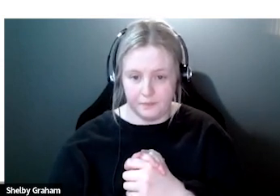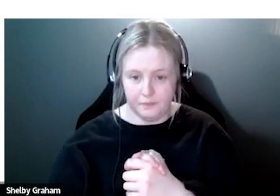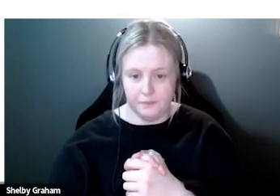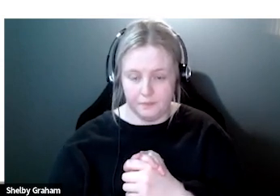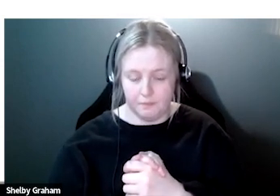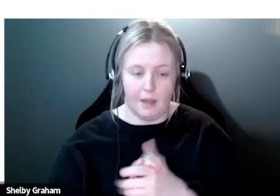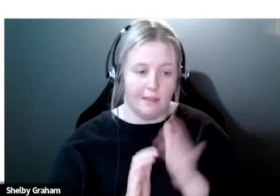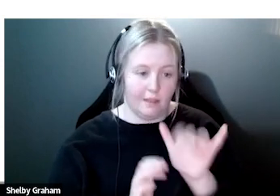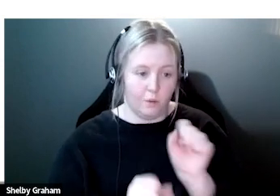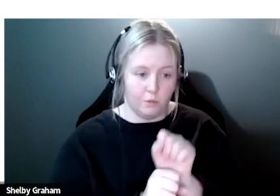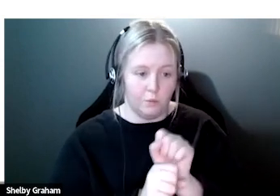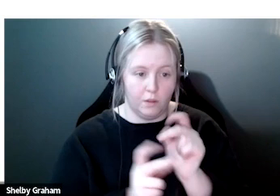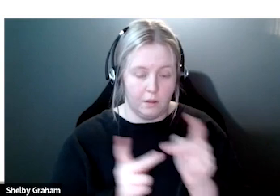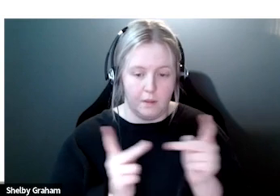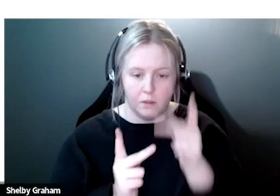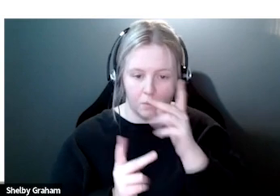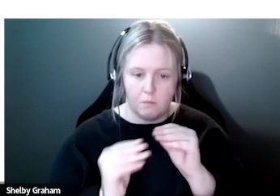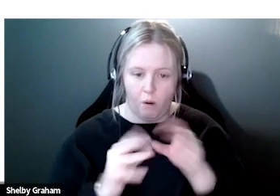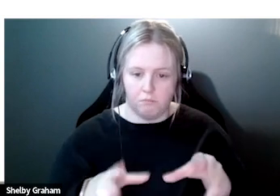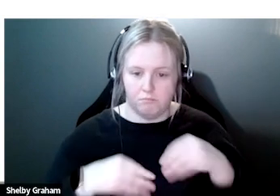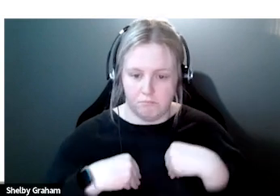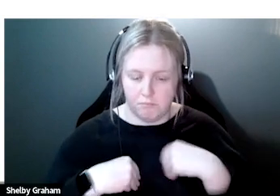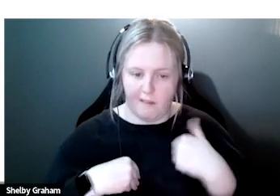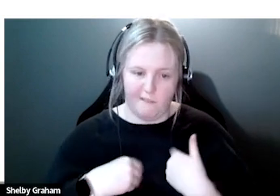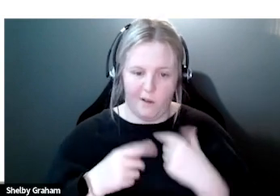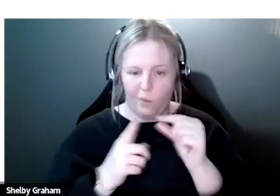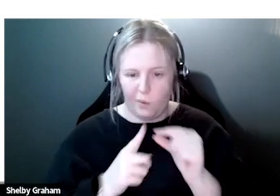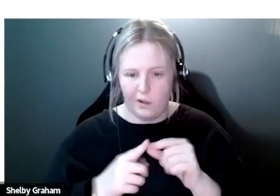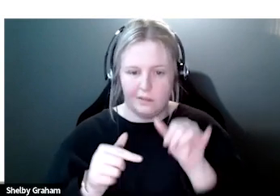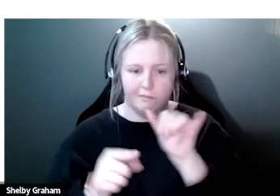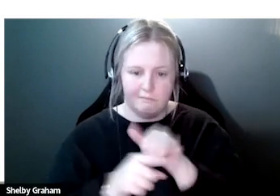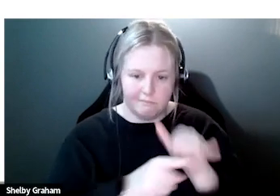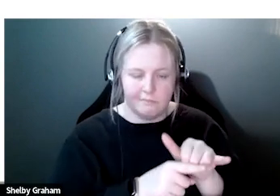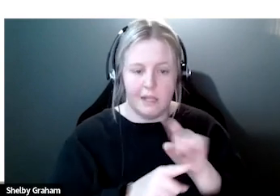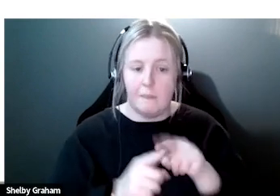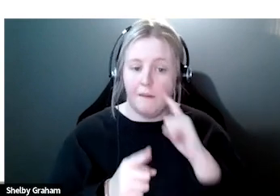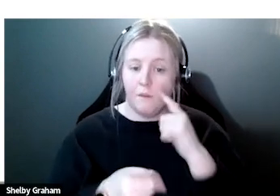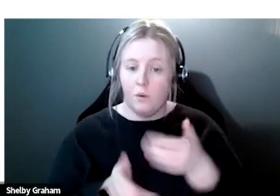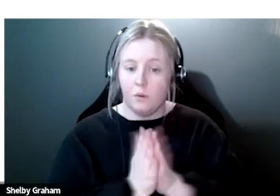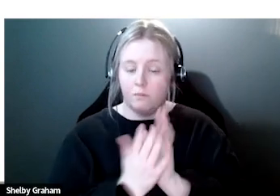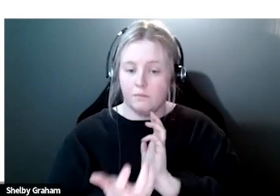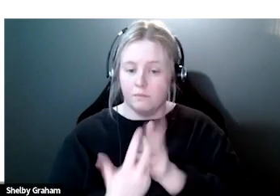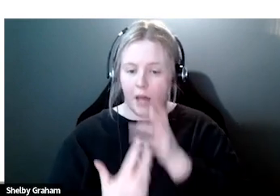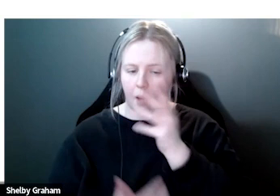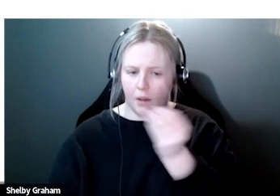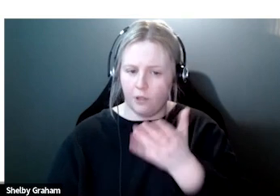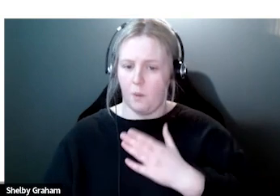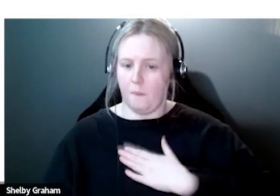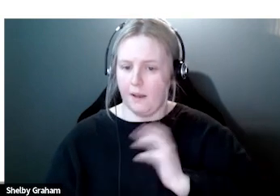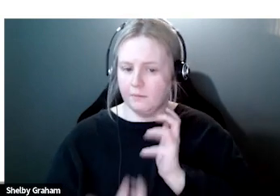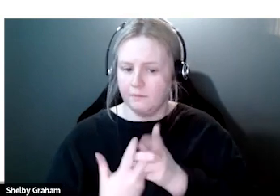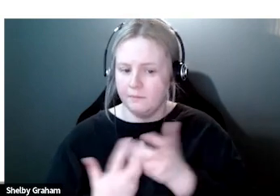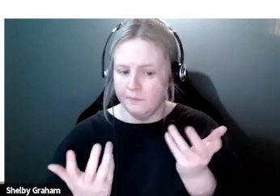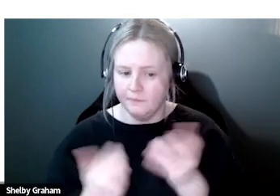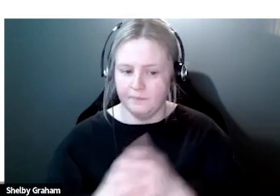to hear. In terms of the accessibility and requesting accommodations, I'll let you know what mine are. I think it's a hard